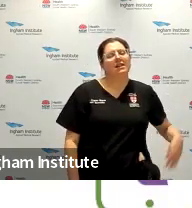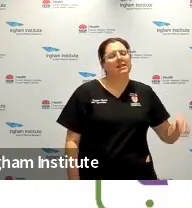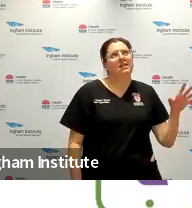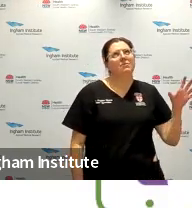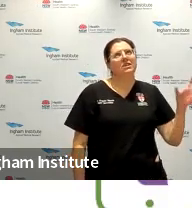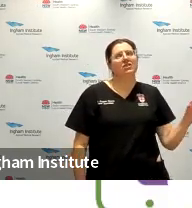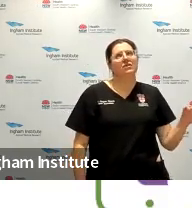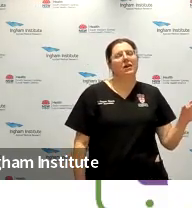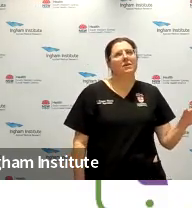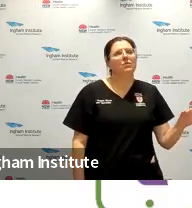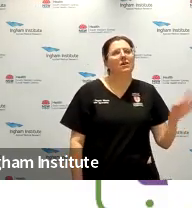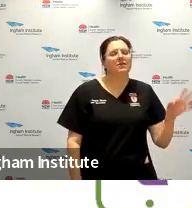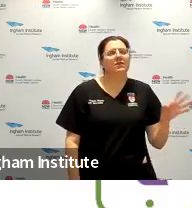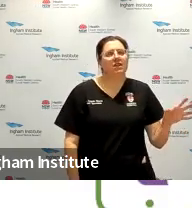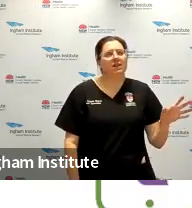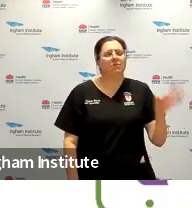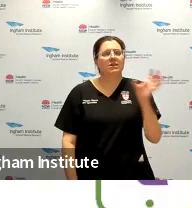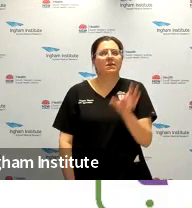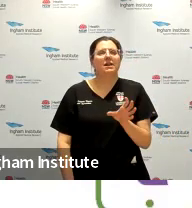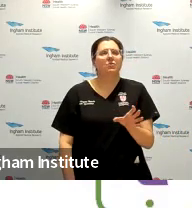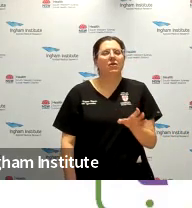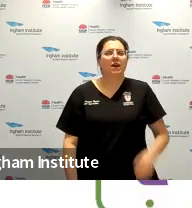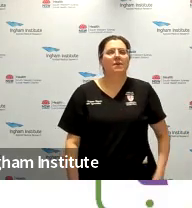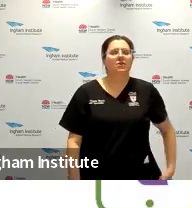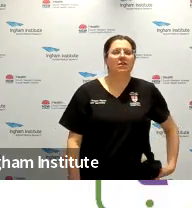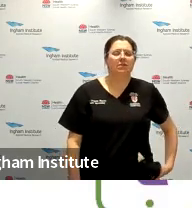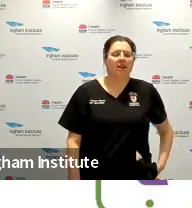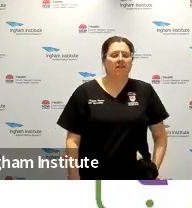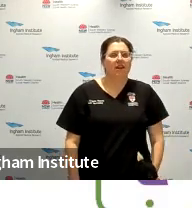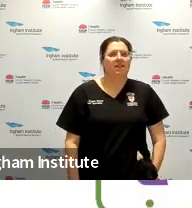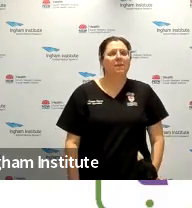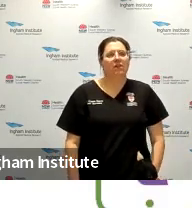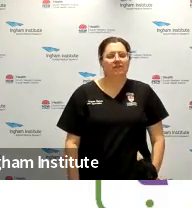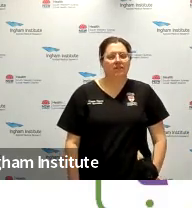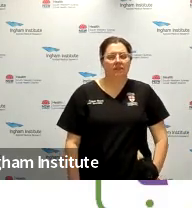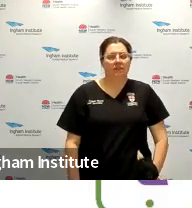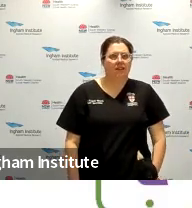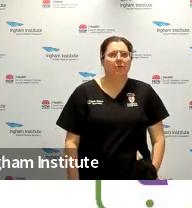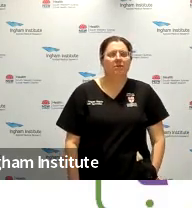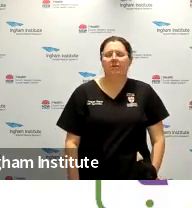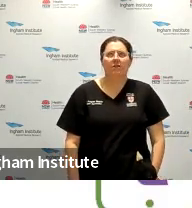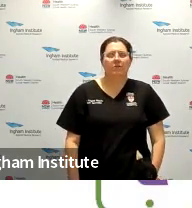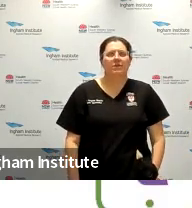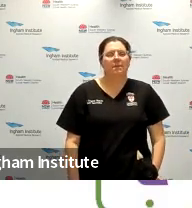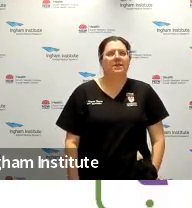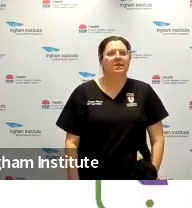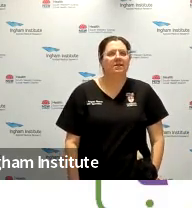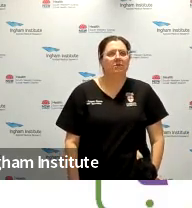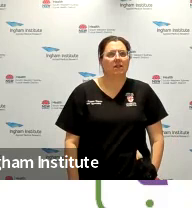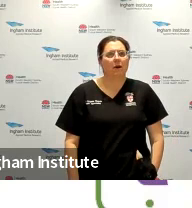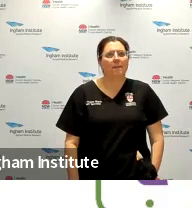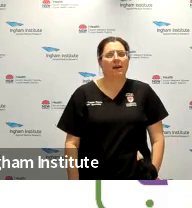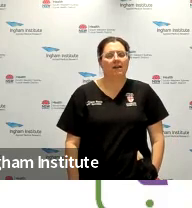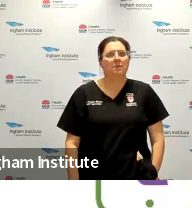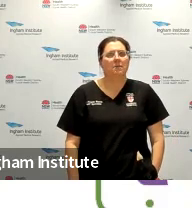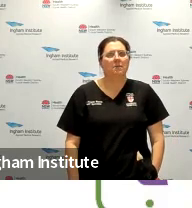We looked at the prediction by the midwives of the GDM risk compared to what the app showed, and we found a kappa coefficient that was terrible. So I thought, what's happened here?